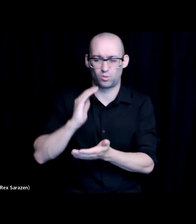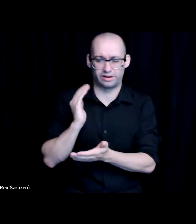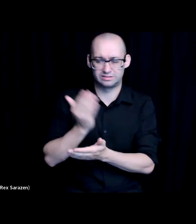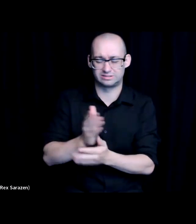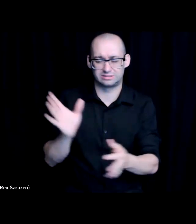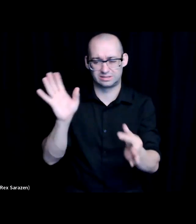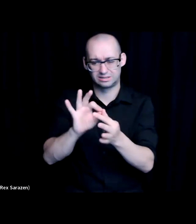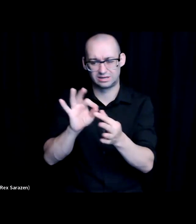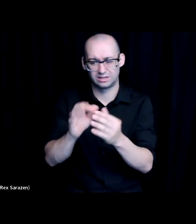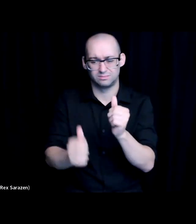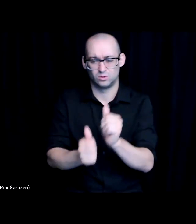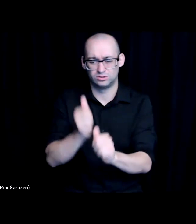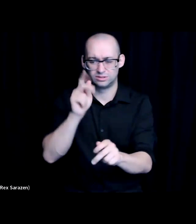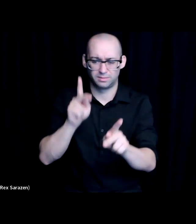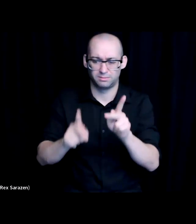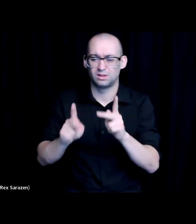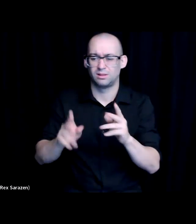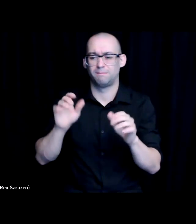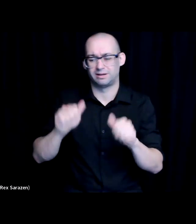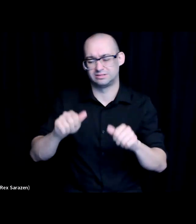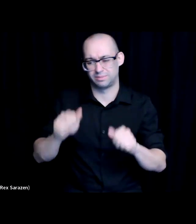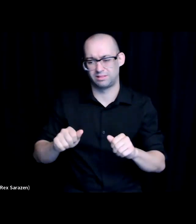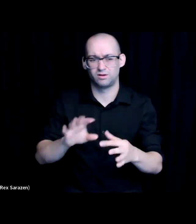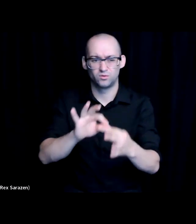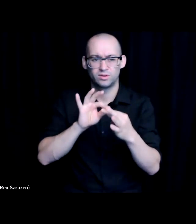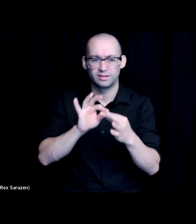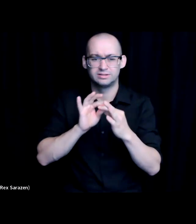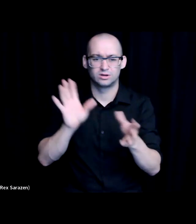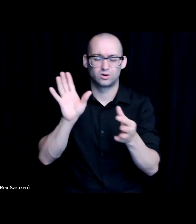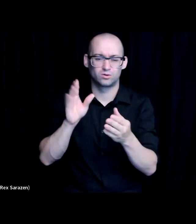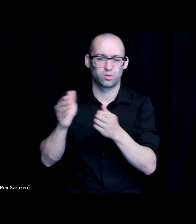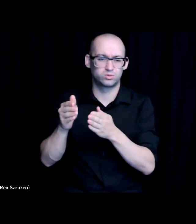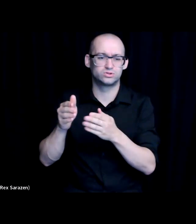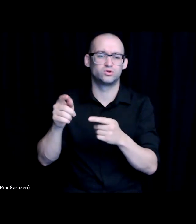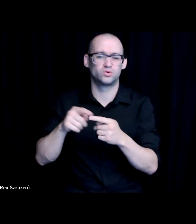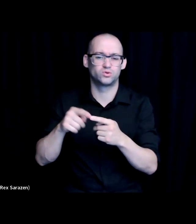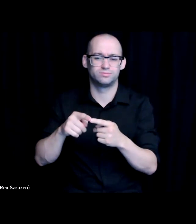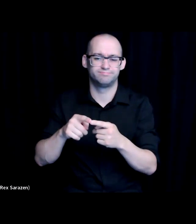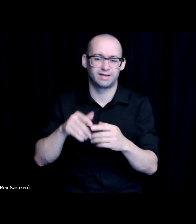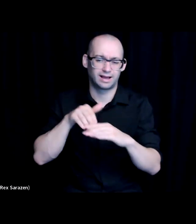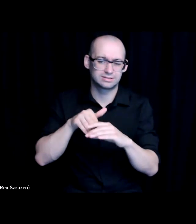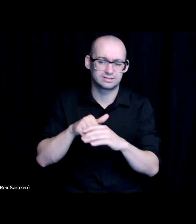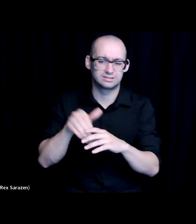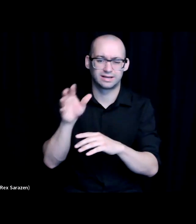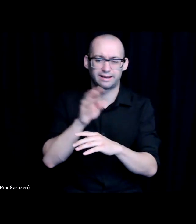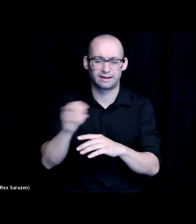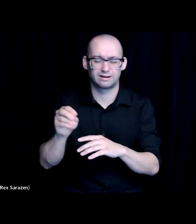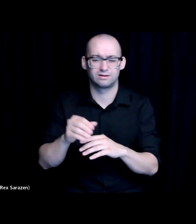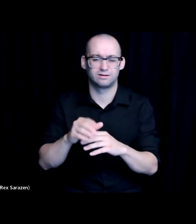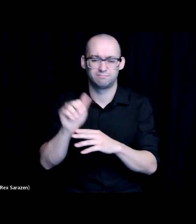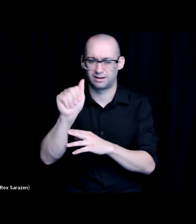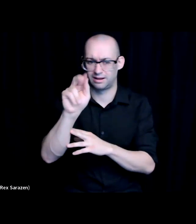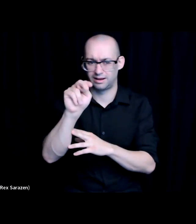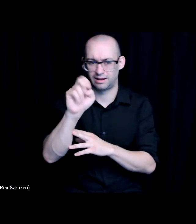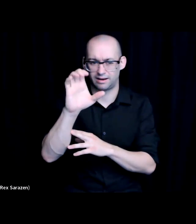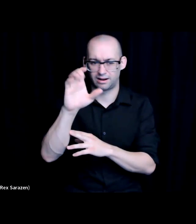it does really relate closely to access to the high-speed internet, of course, but anecdotally, what